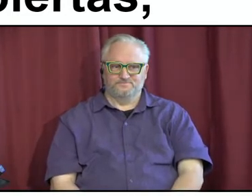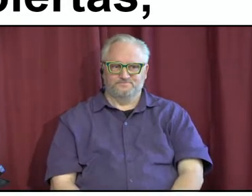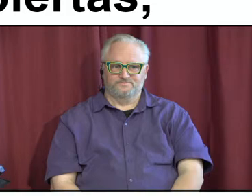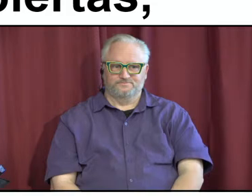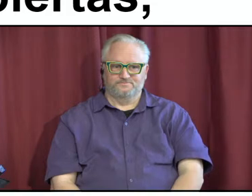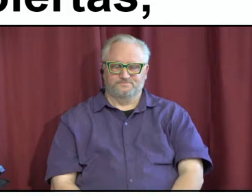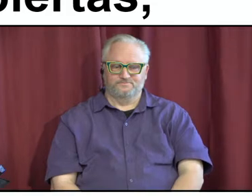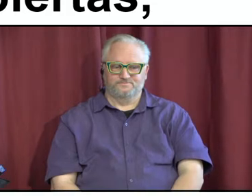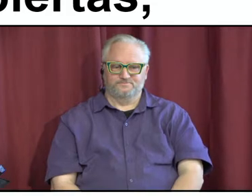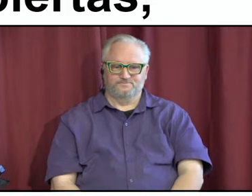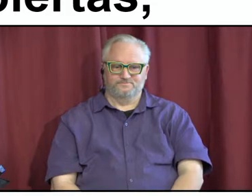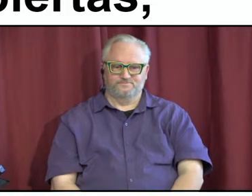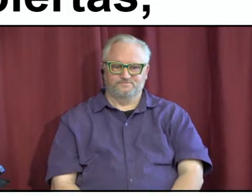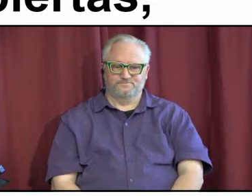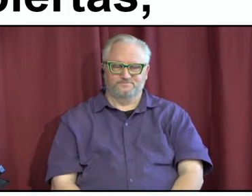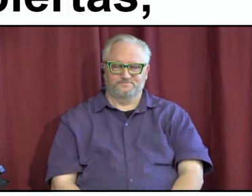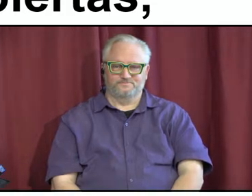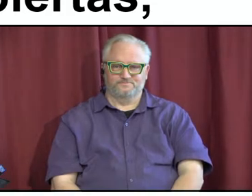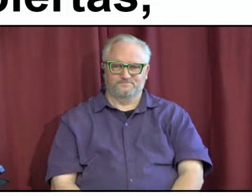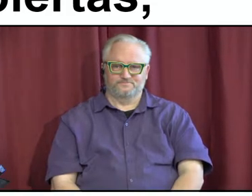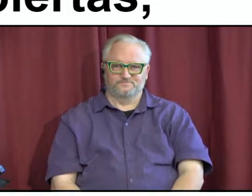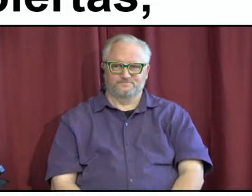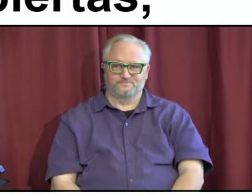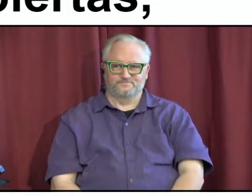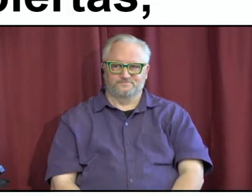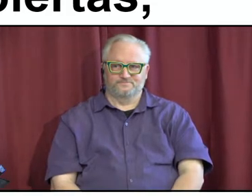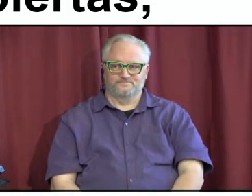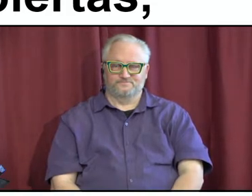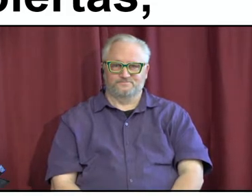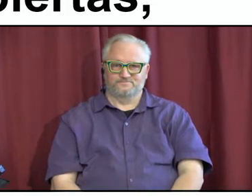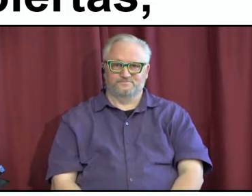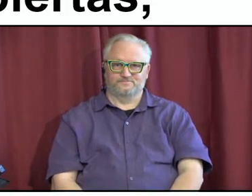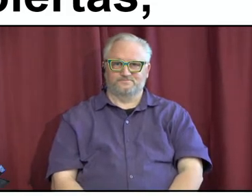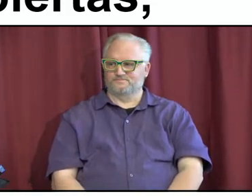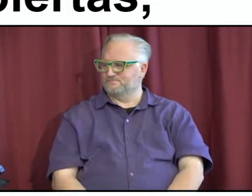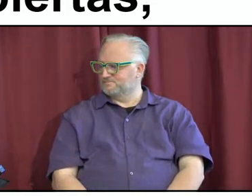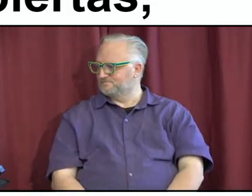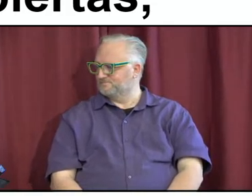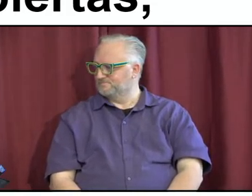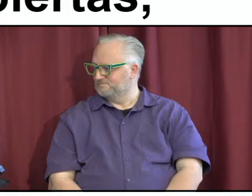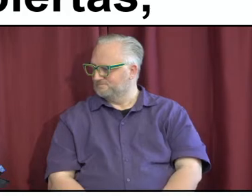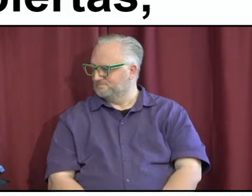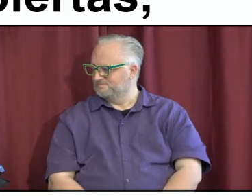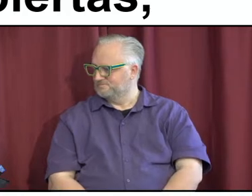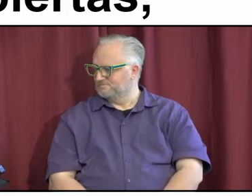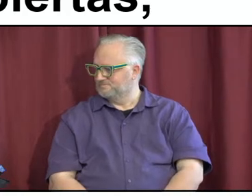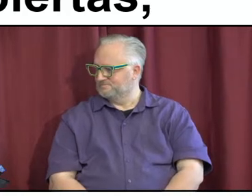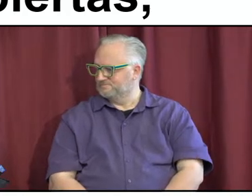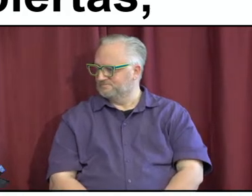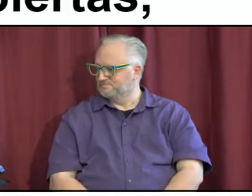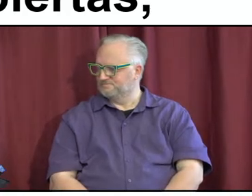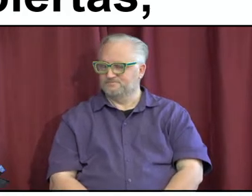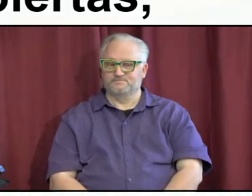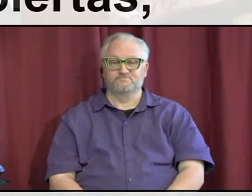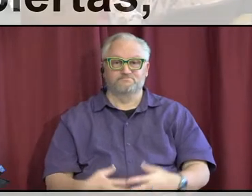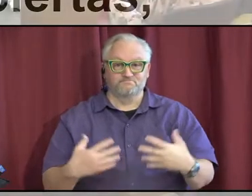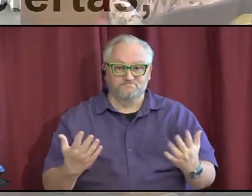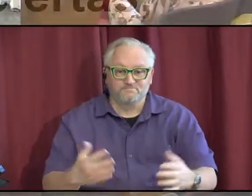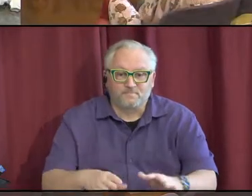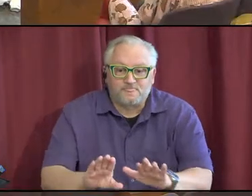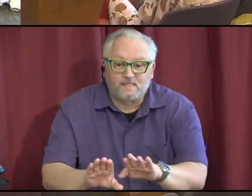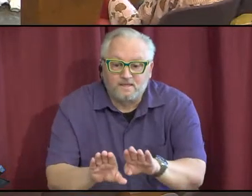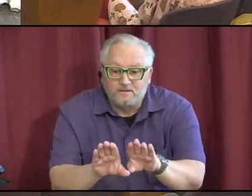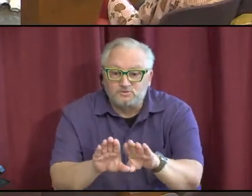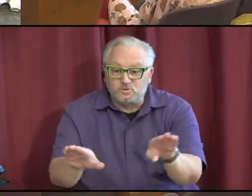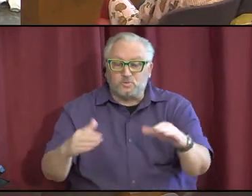de mentes abiertas, corazones amorosos, y manos que dan la bienvenida. So, my children